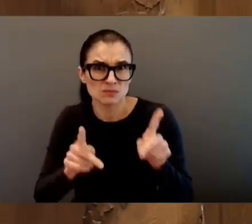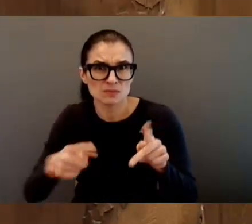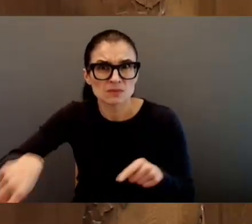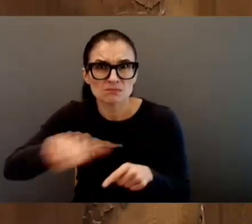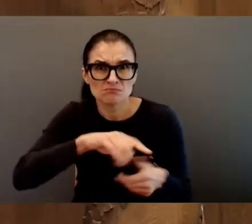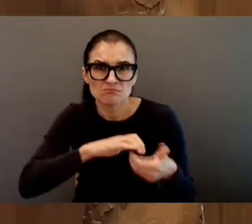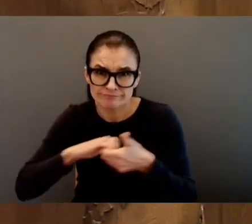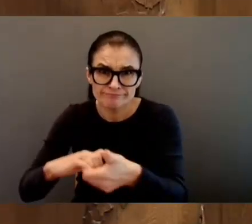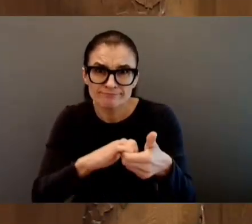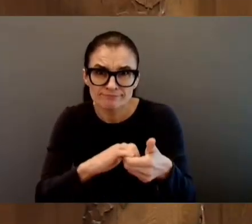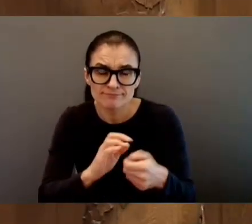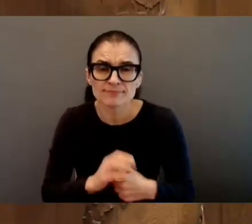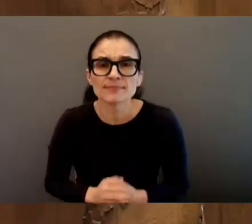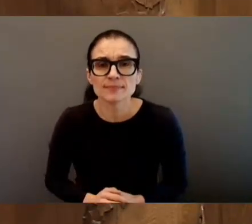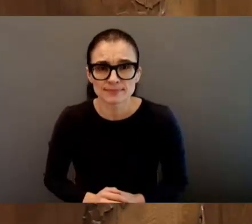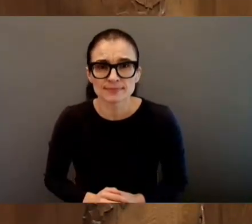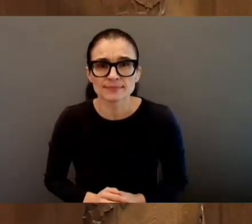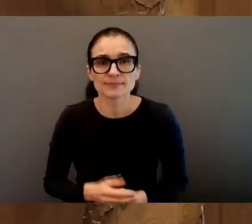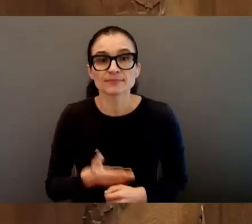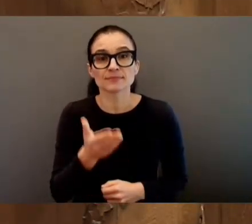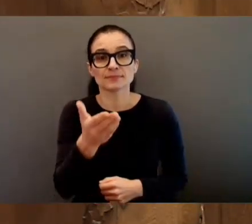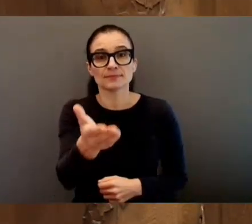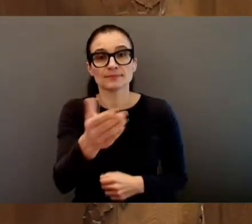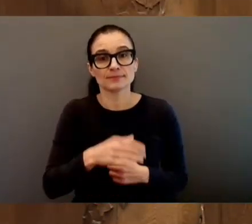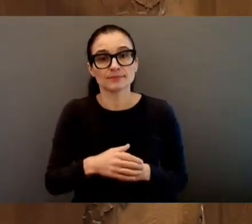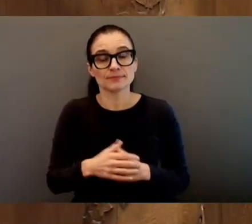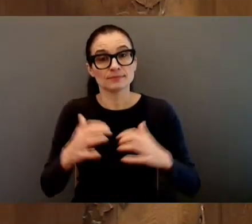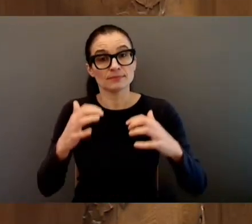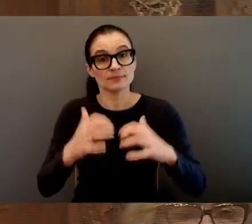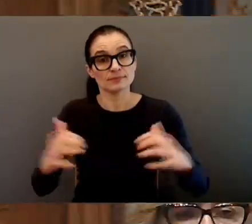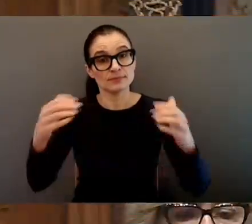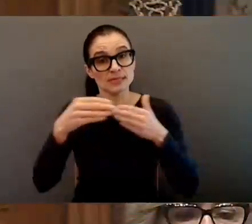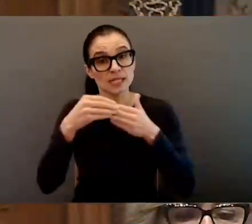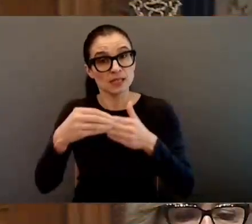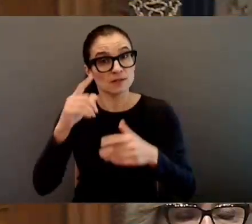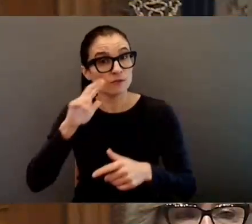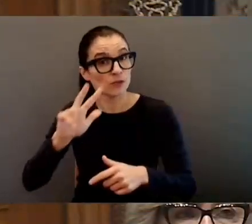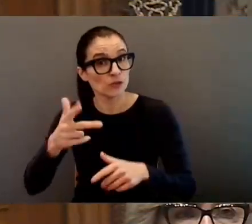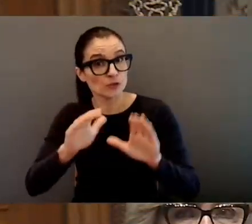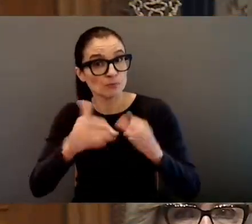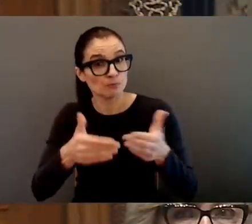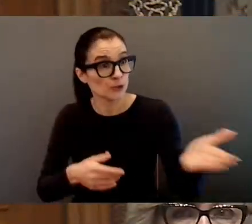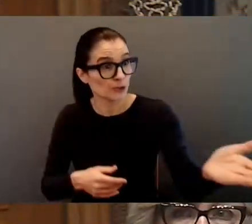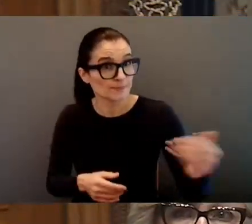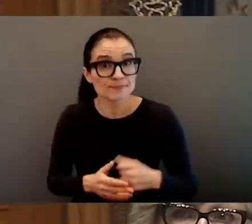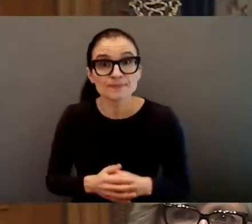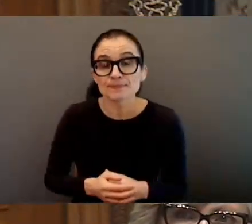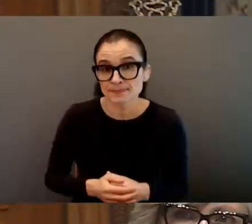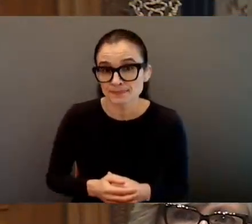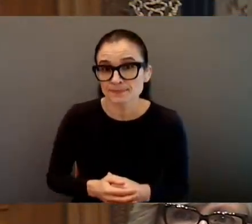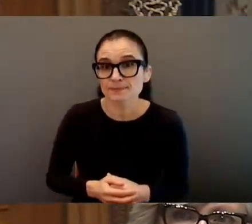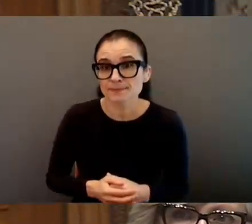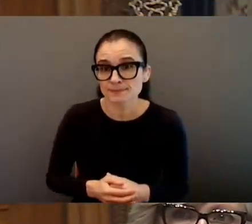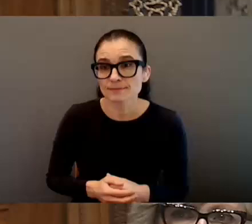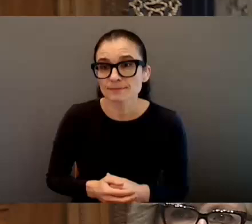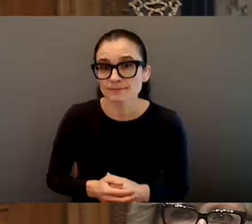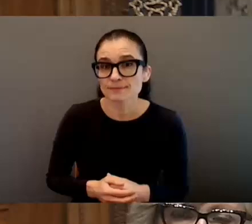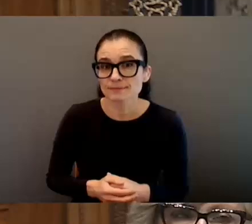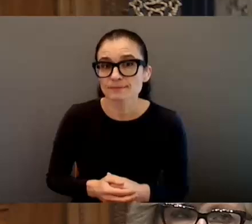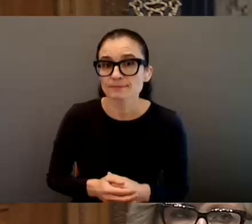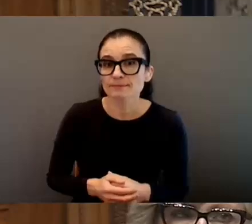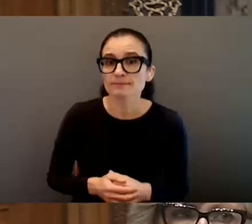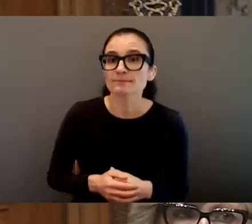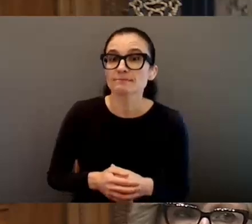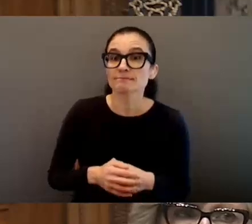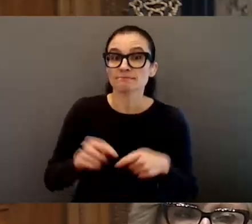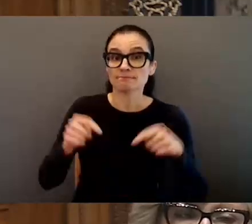House Leader of the Third Party. Thank you, Mr. Speaker. In British Columbia, Mr. Speaker, Indigenous women make up 4%